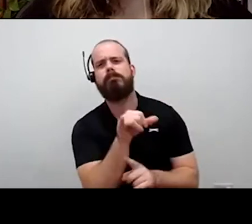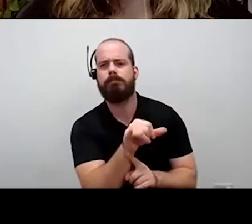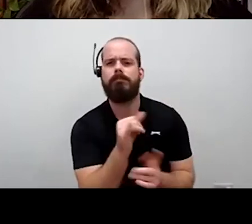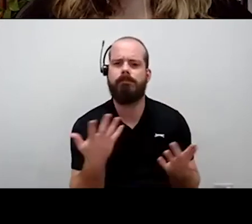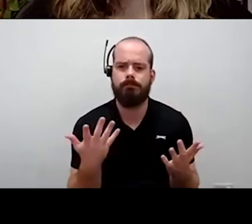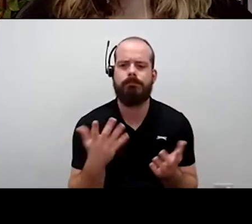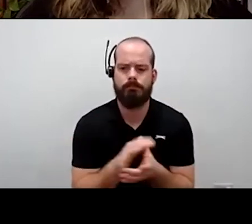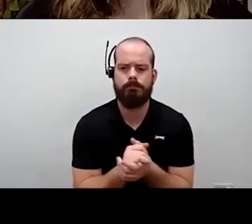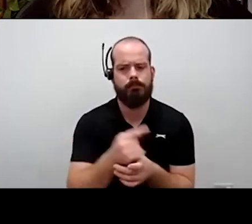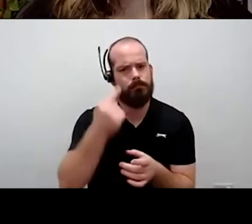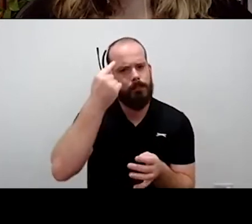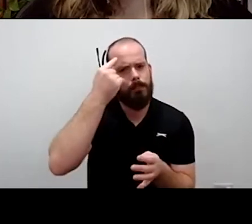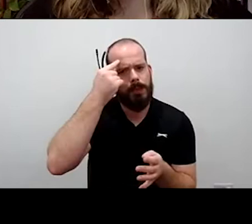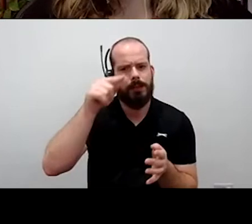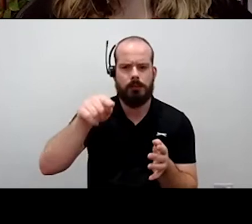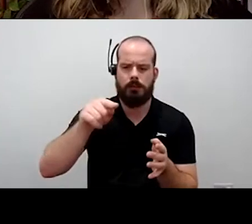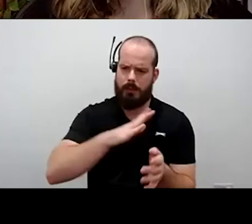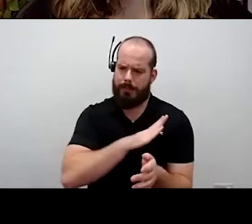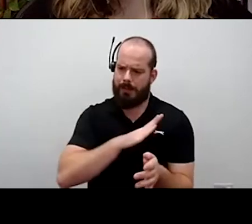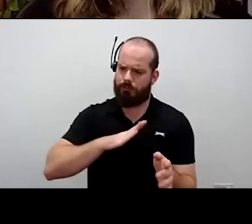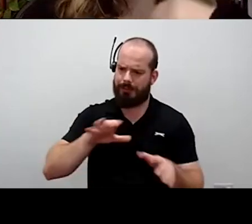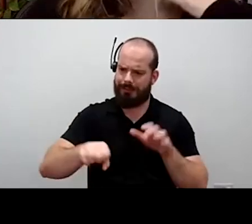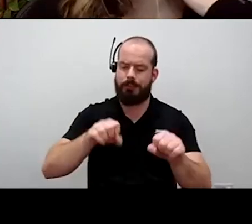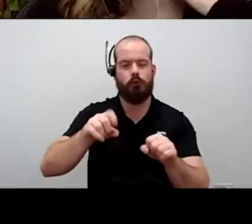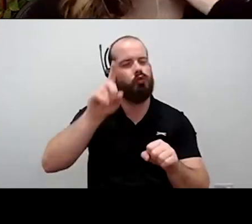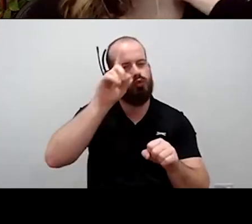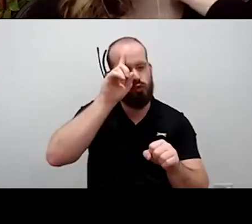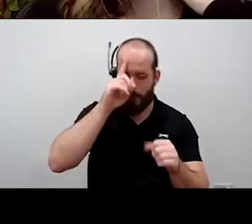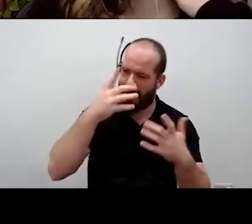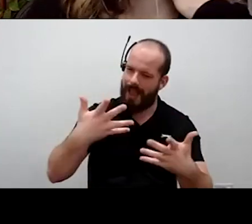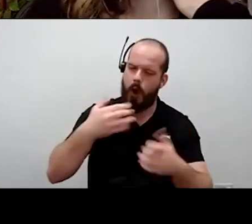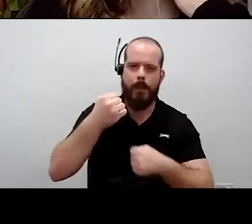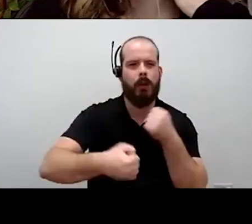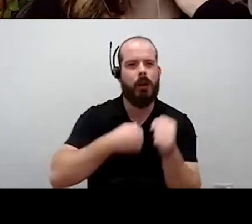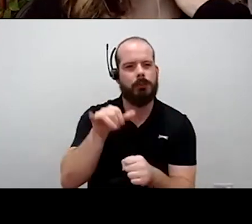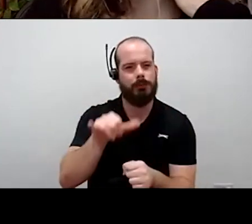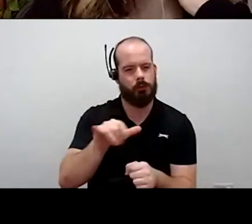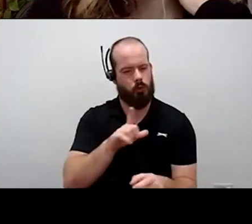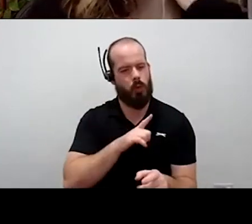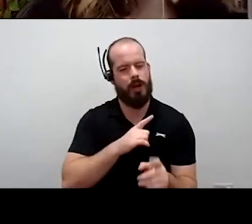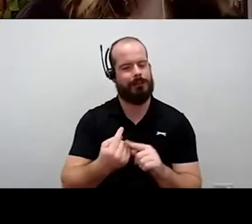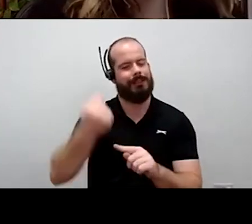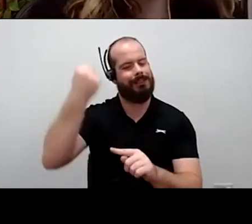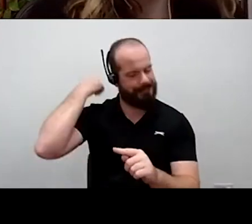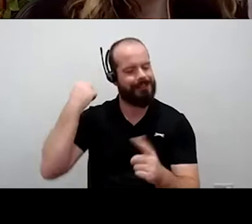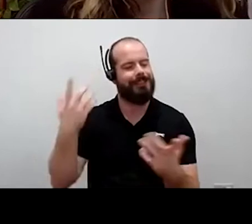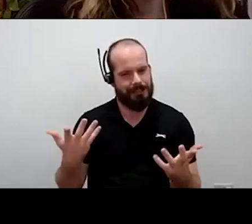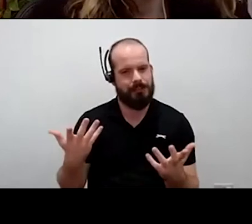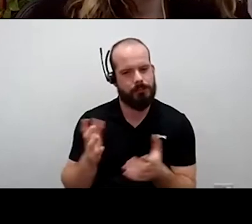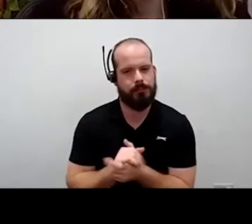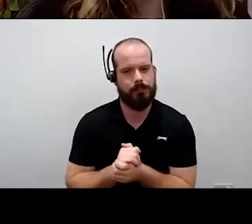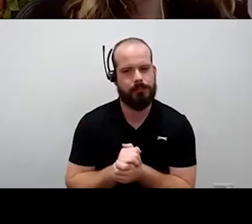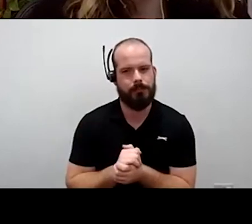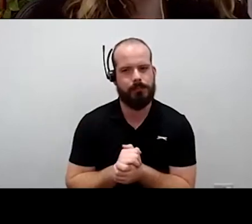of these military institutions. Germany is that bit more suspicious. And I think that's a crucial, in world politics, it's a